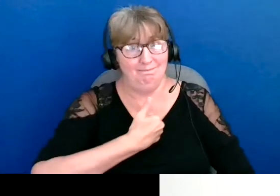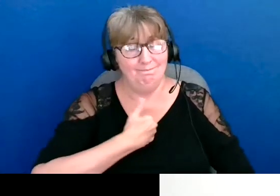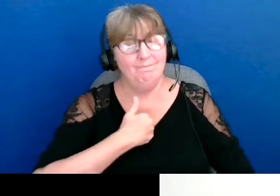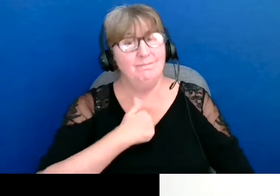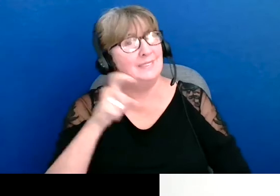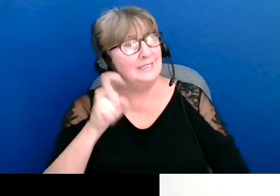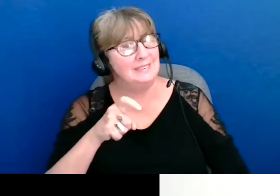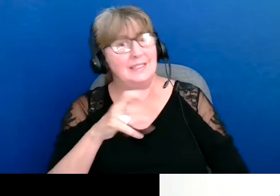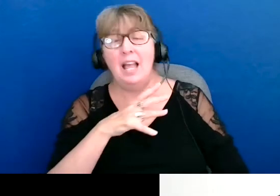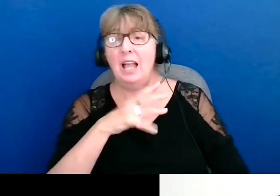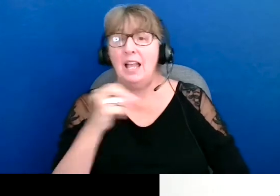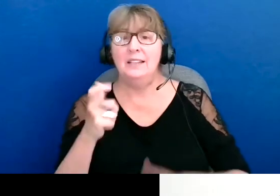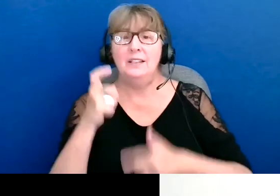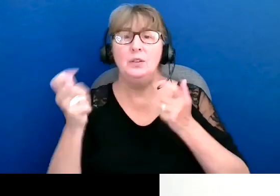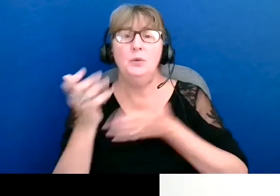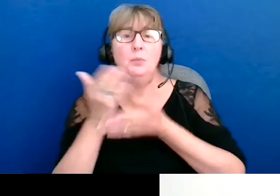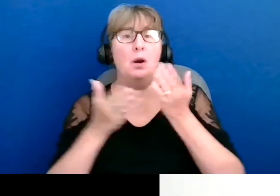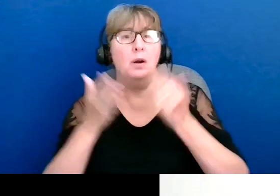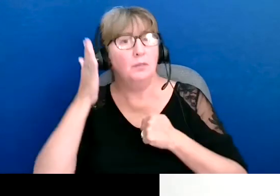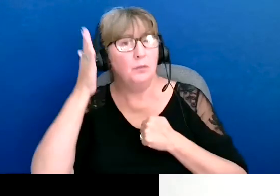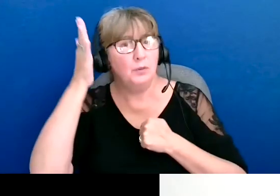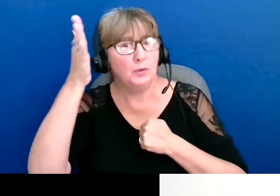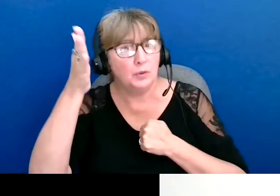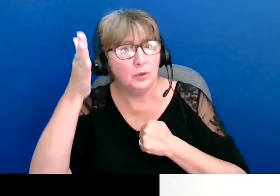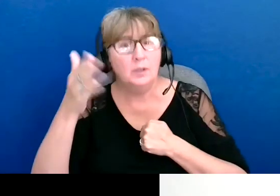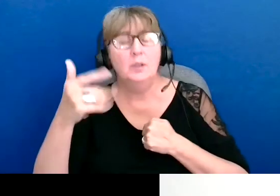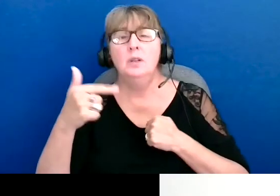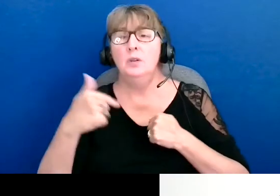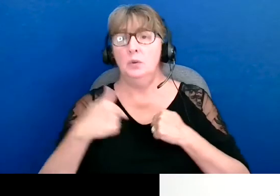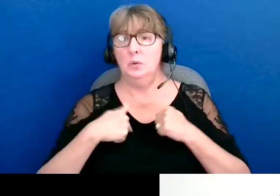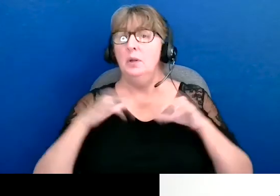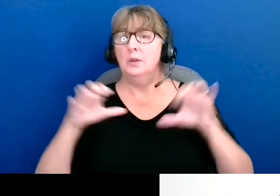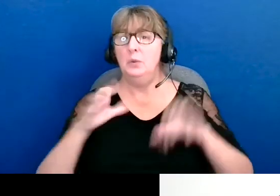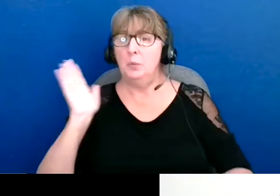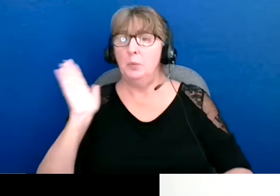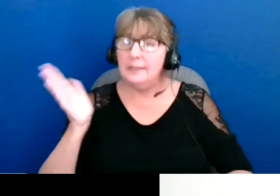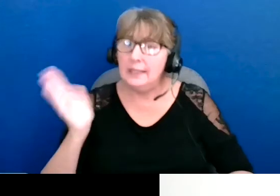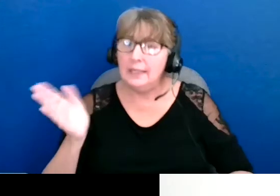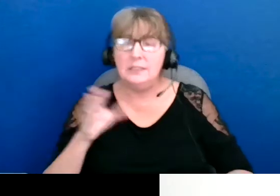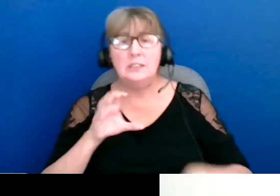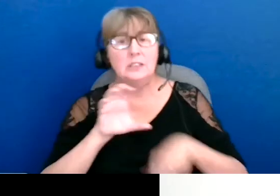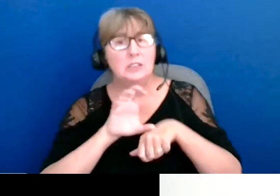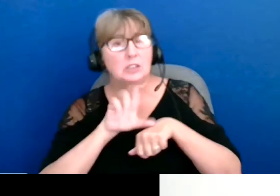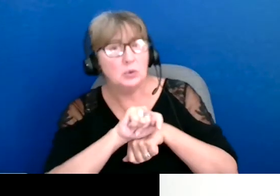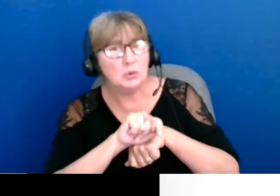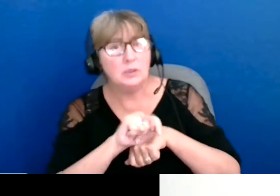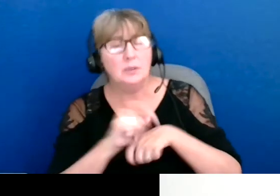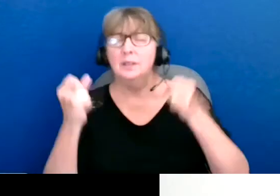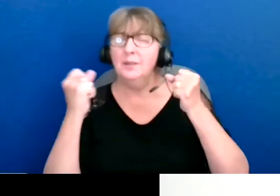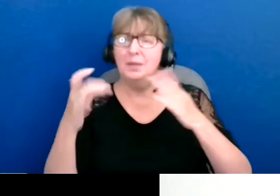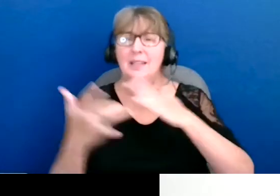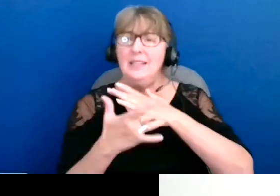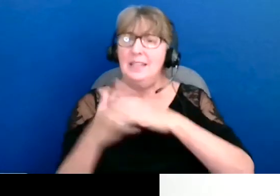a huge part of our future. So I do presentations and consulting with a lot of tech companies